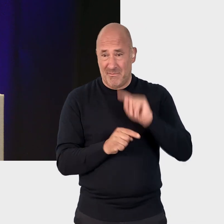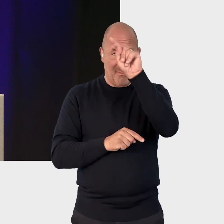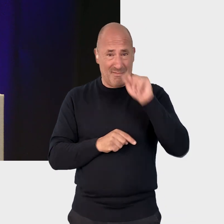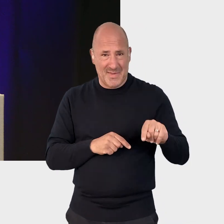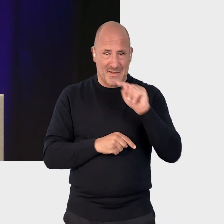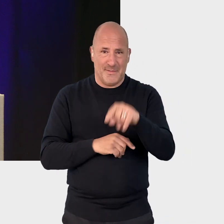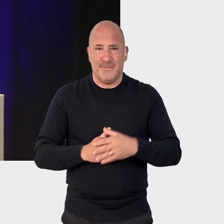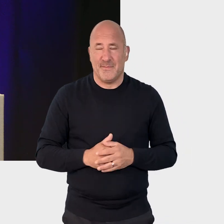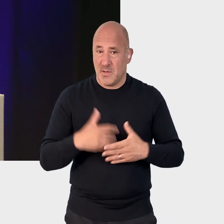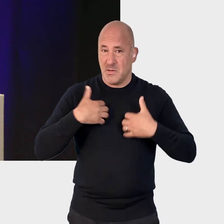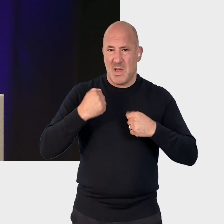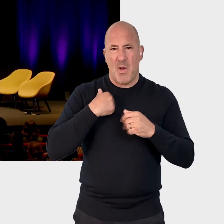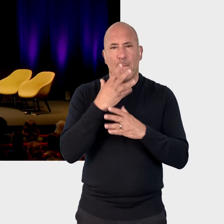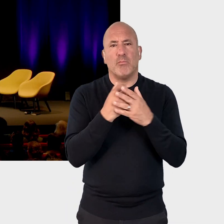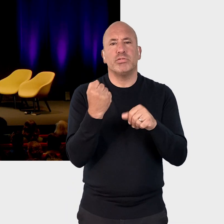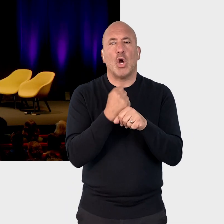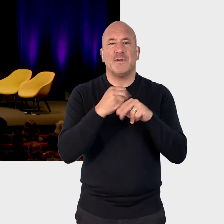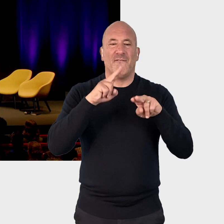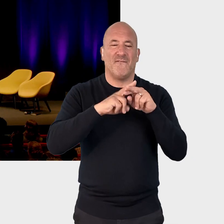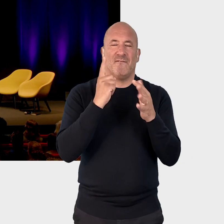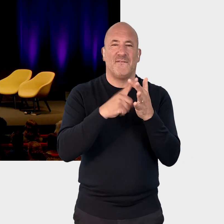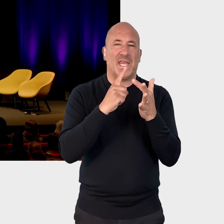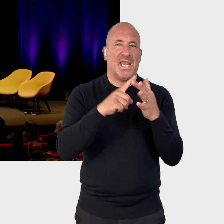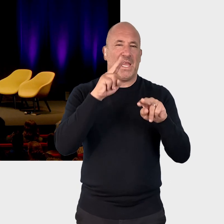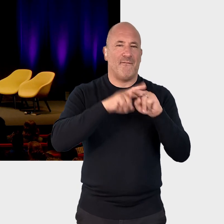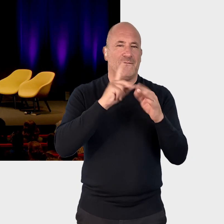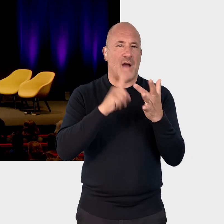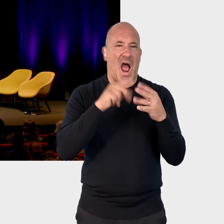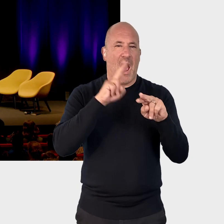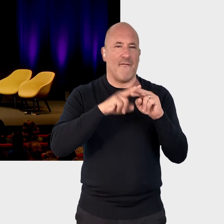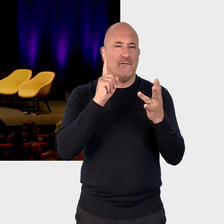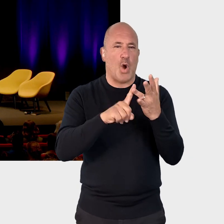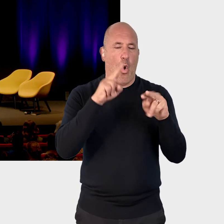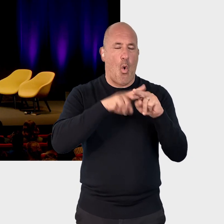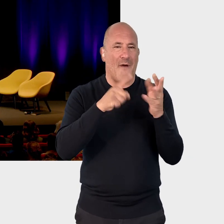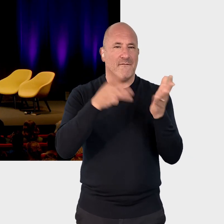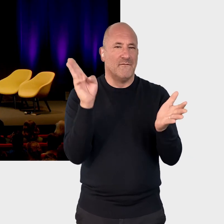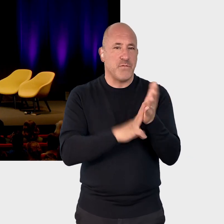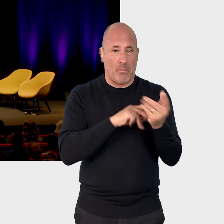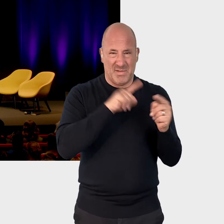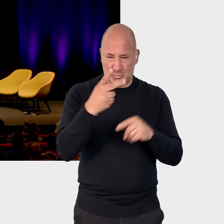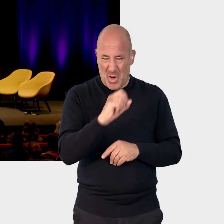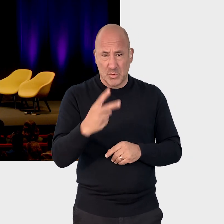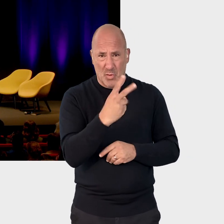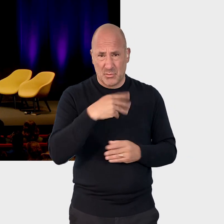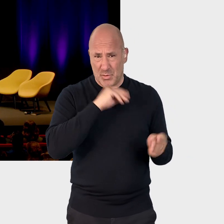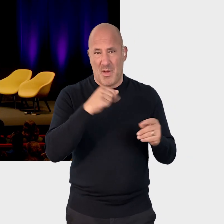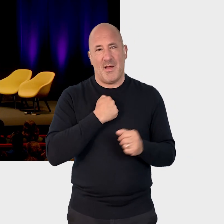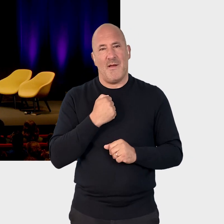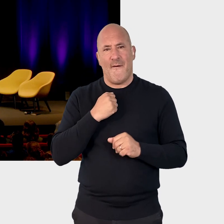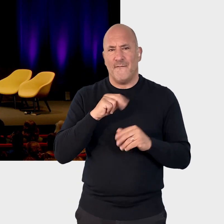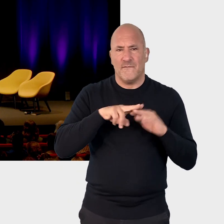team going up north very often. We were really excited to bring our immersive production, Fee Fi Fo Fum, to Barrow